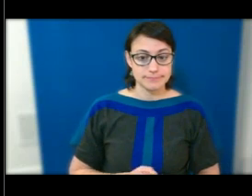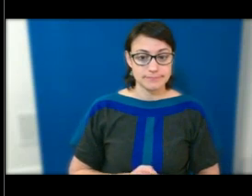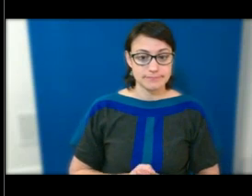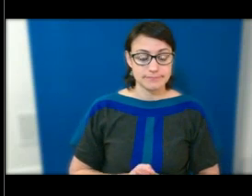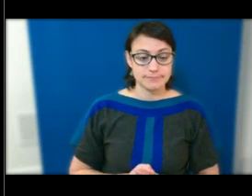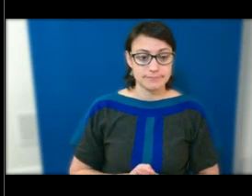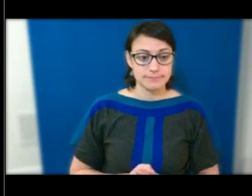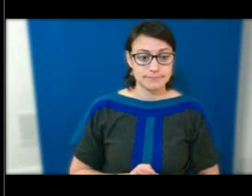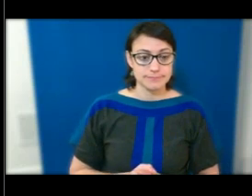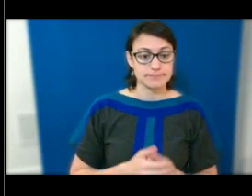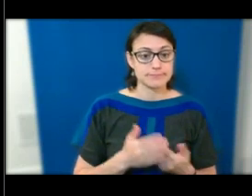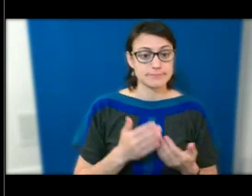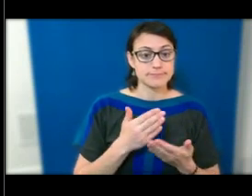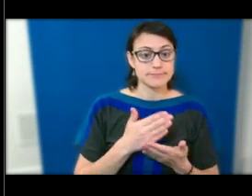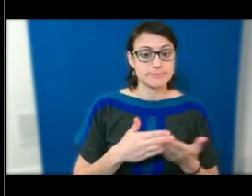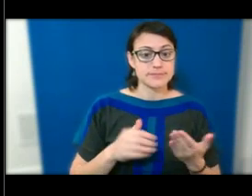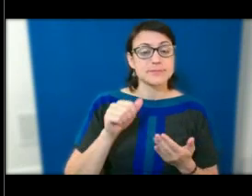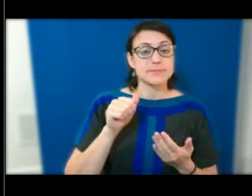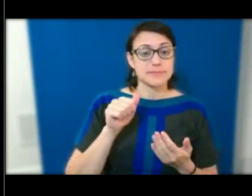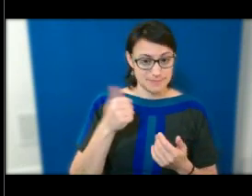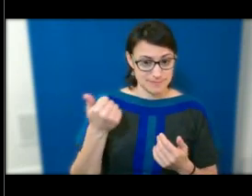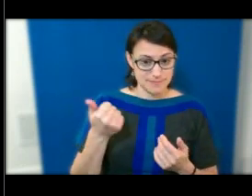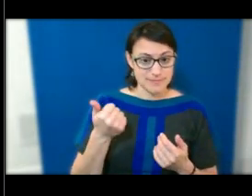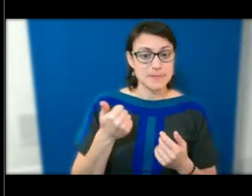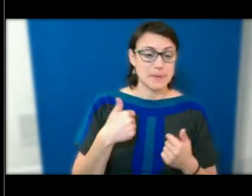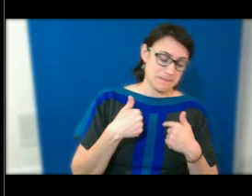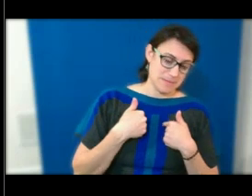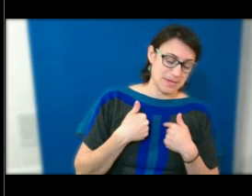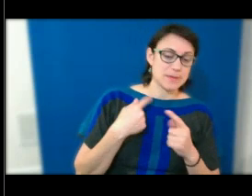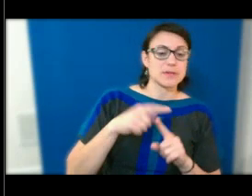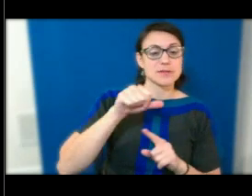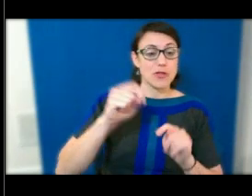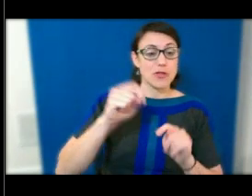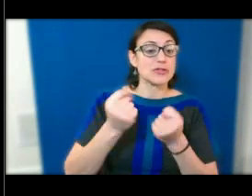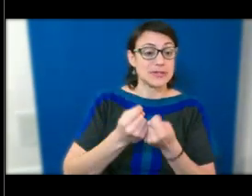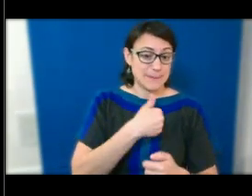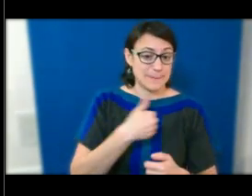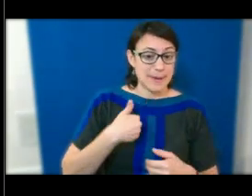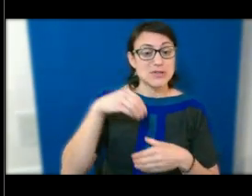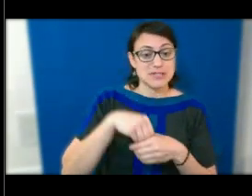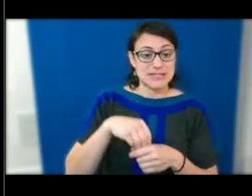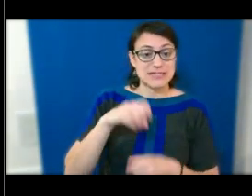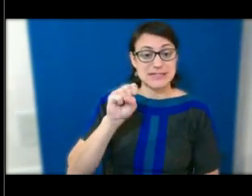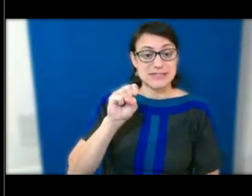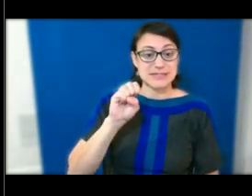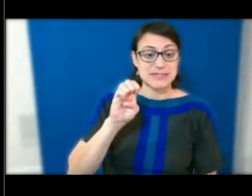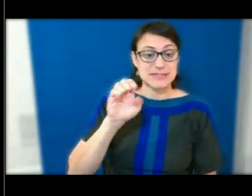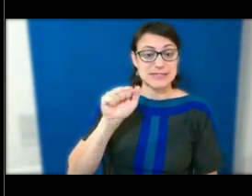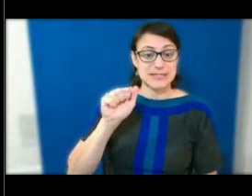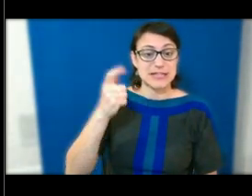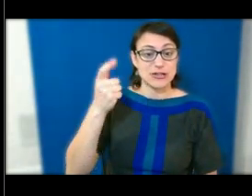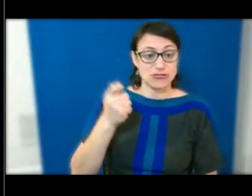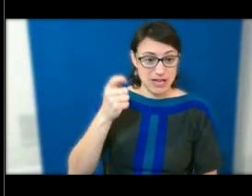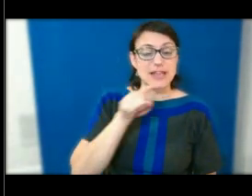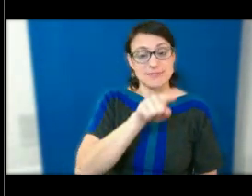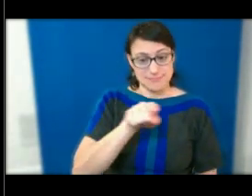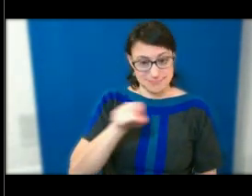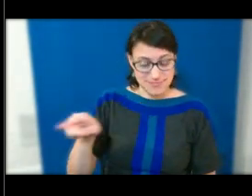These are some of our other team members at Sea Grant that you'll be seeing around the symposium. So if you see them, say hi and say thank you for